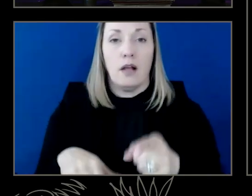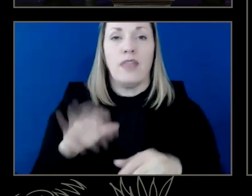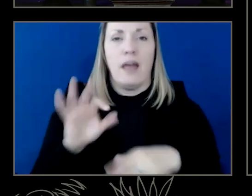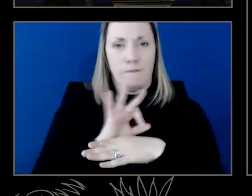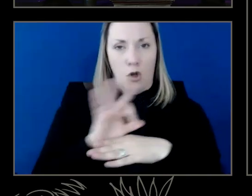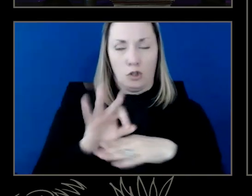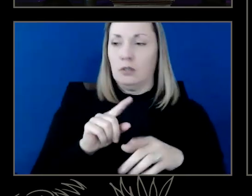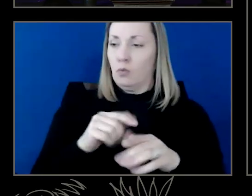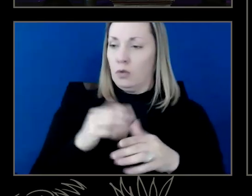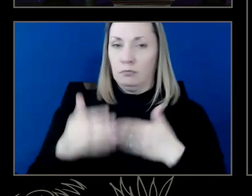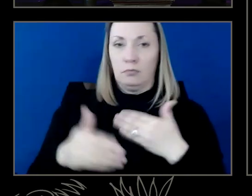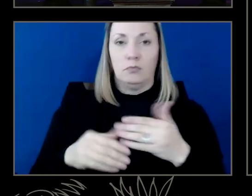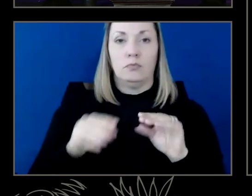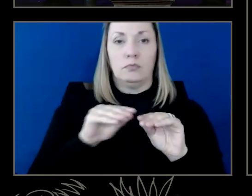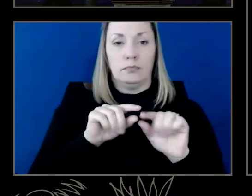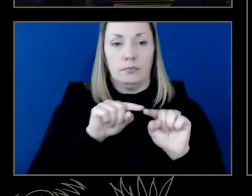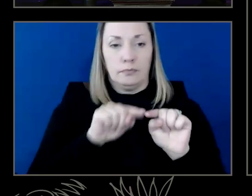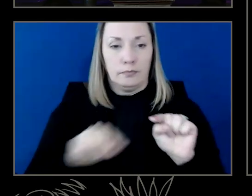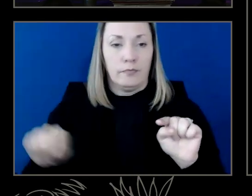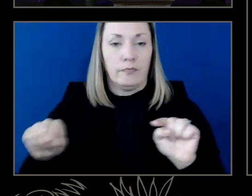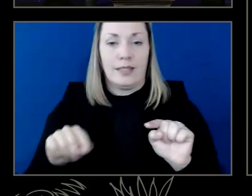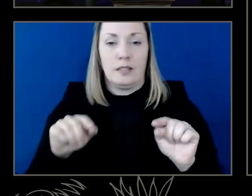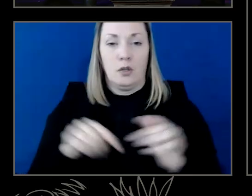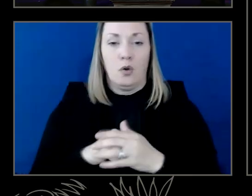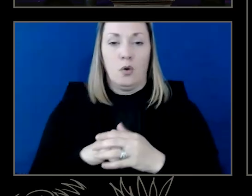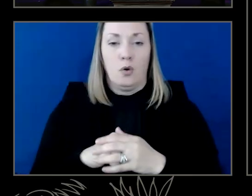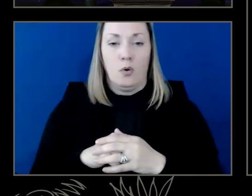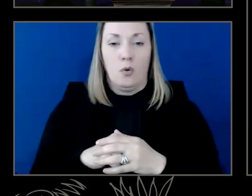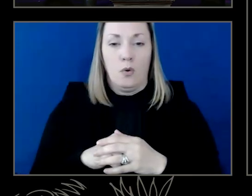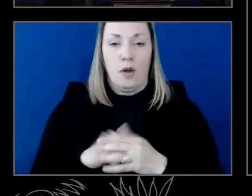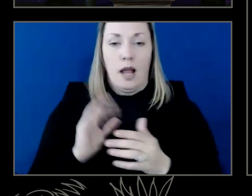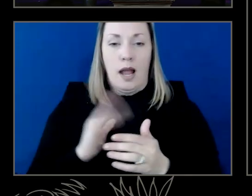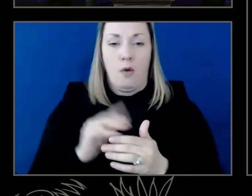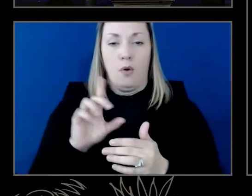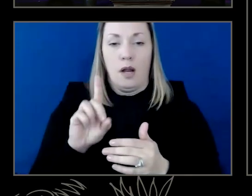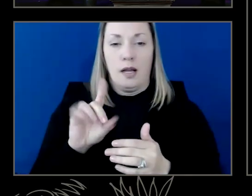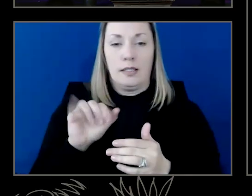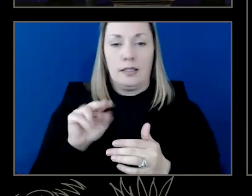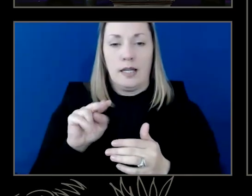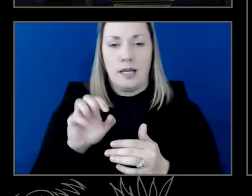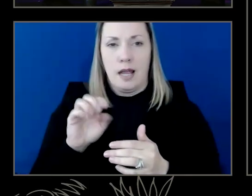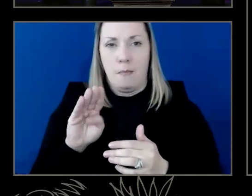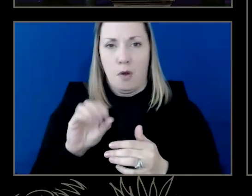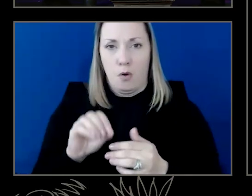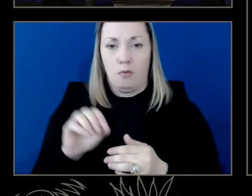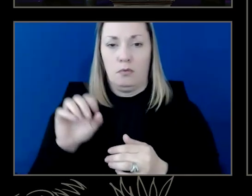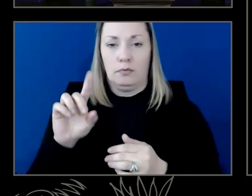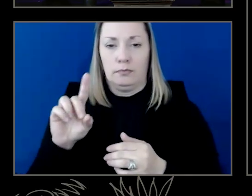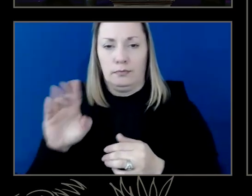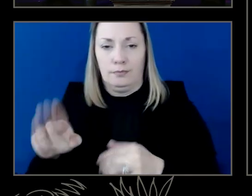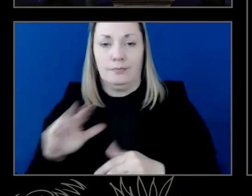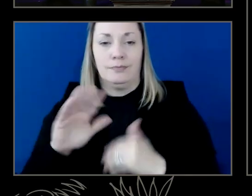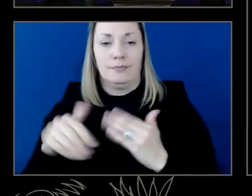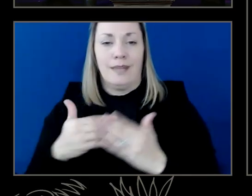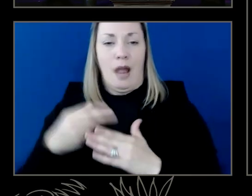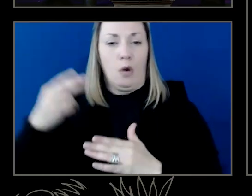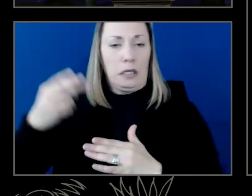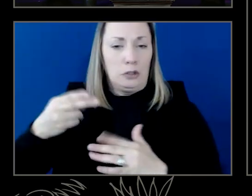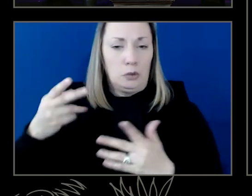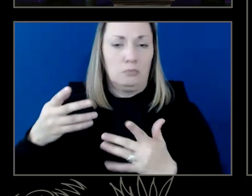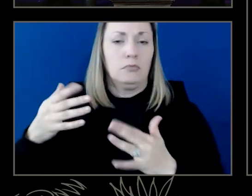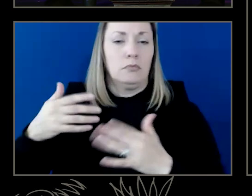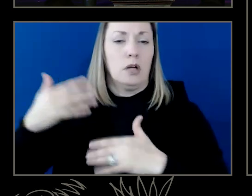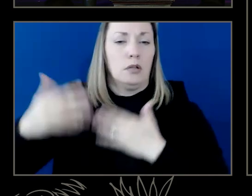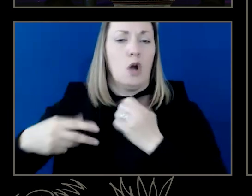can read and write to our DynamoDB or store and retrieve files from S3.